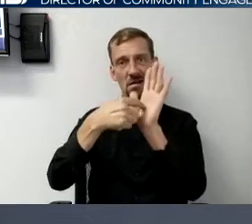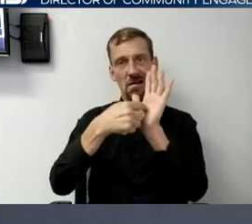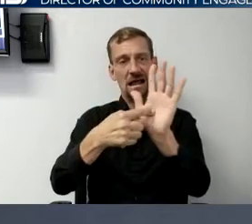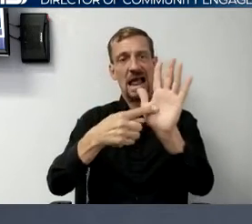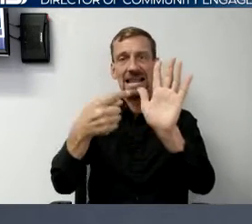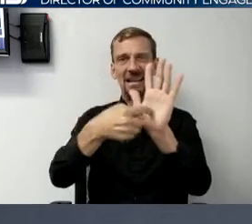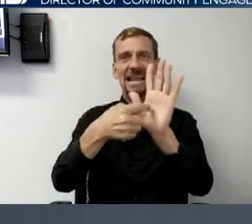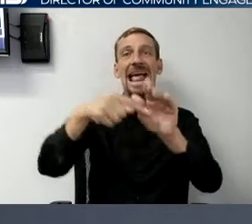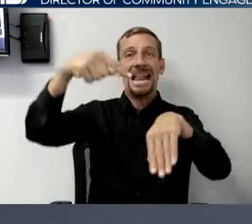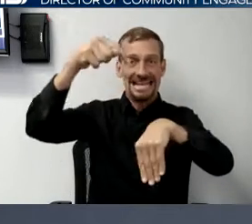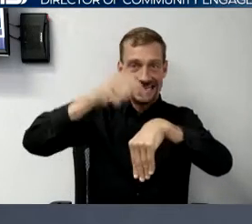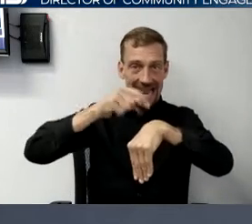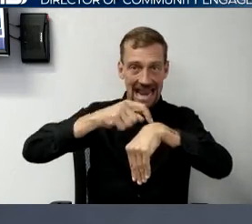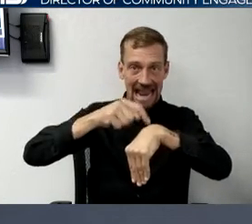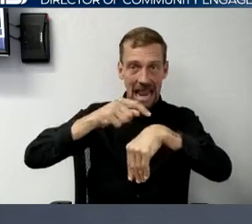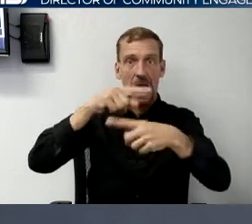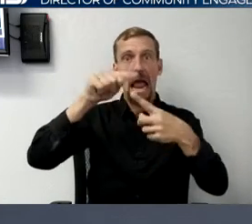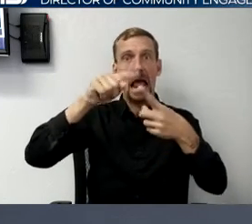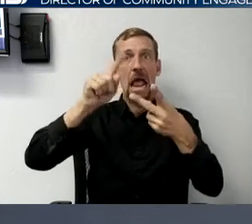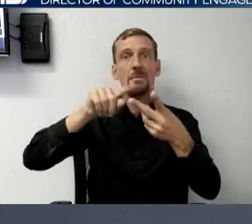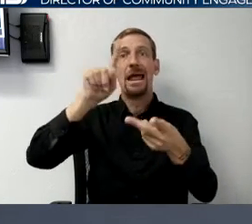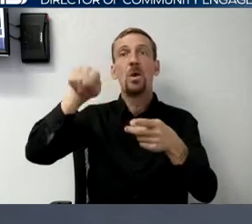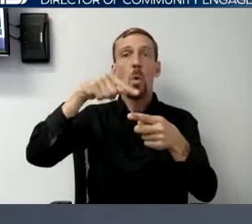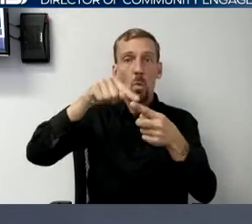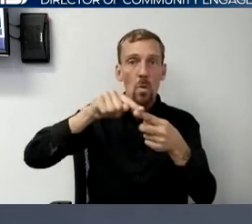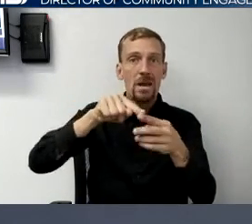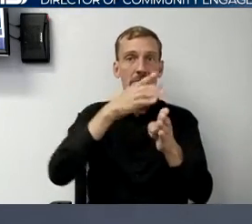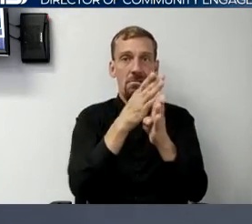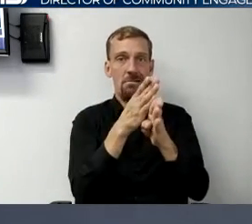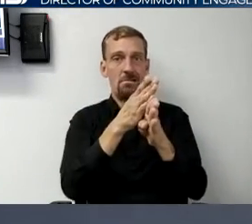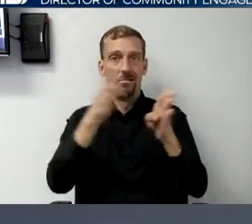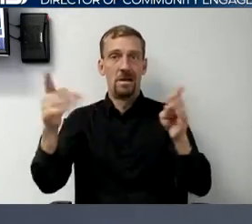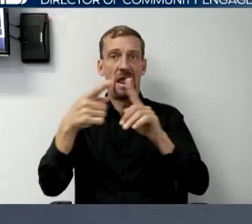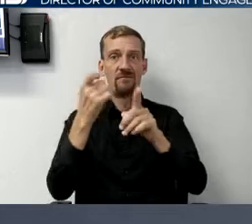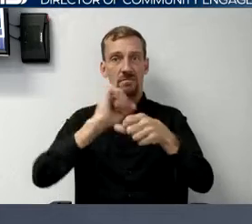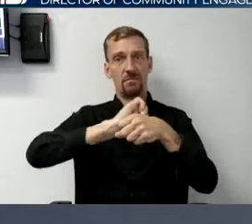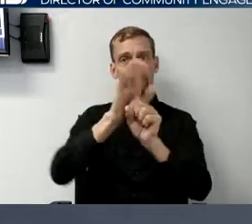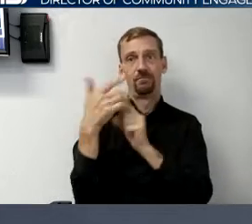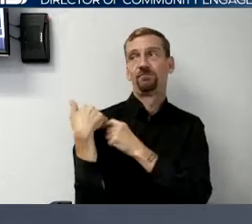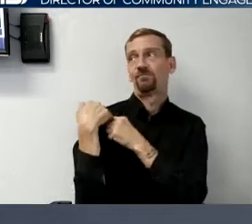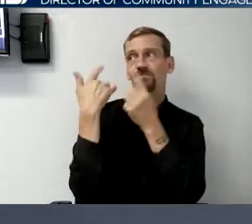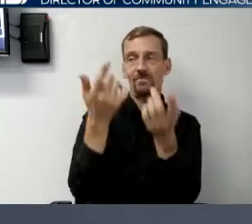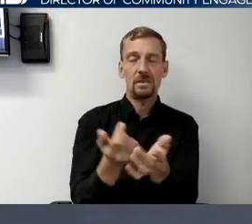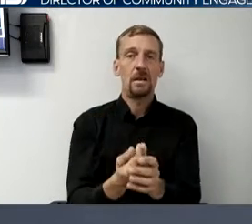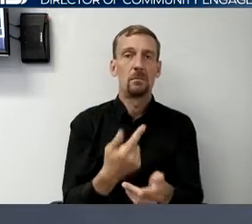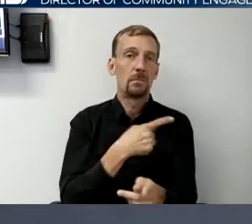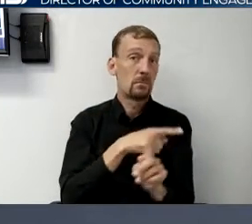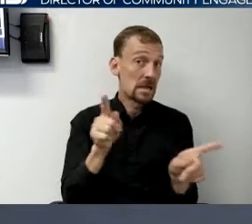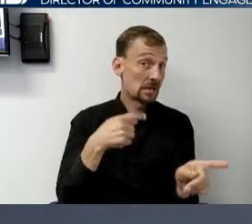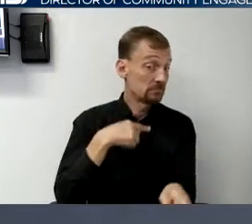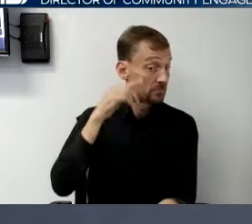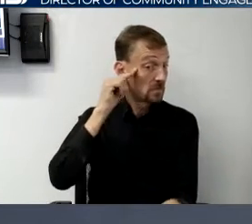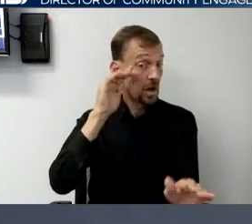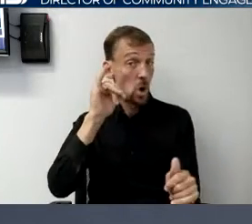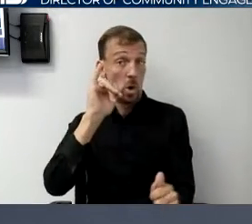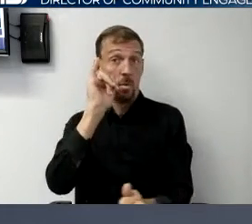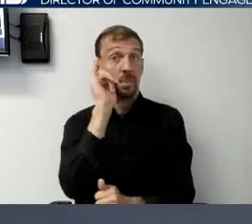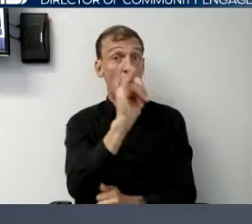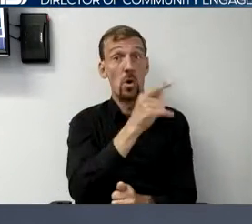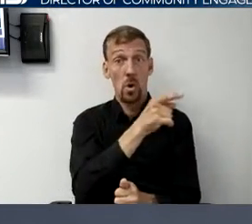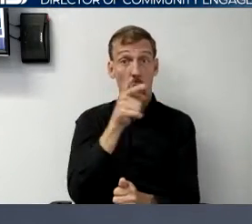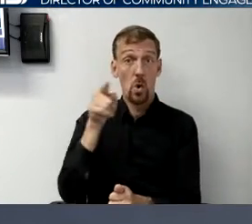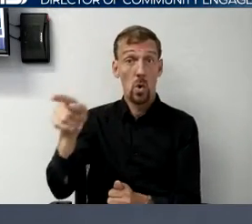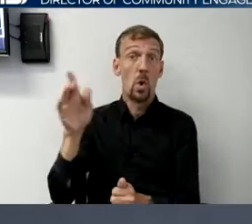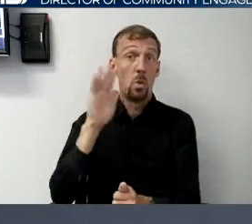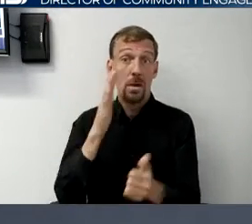real time as well as what's over the duration of the pandemic. But we hope you'll find those to be really valuable,